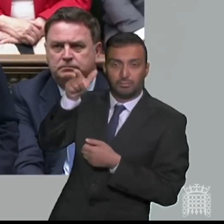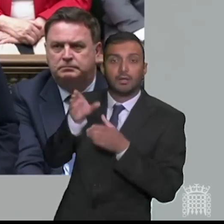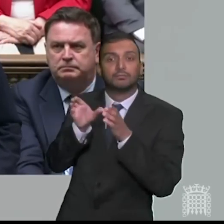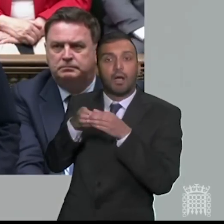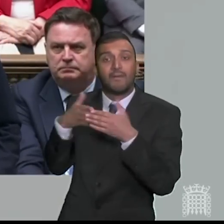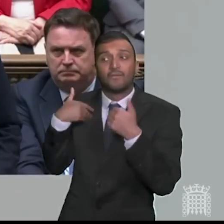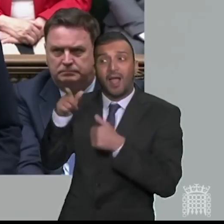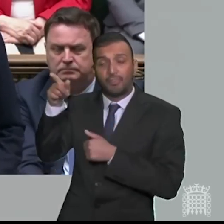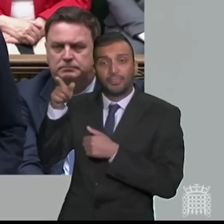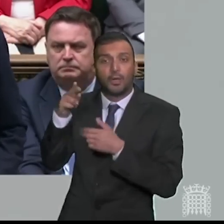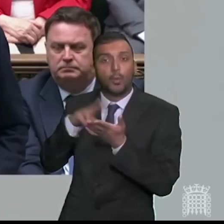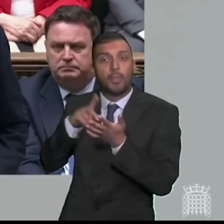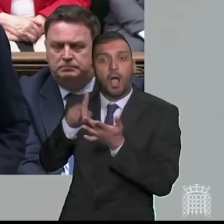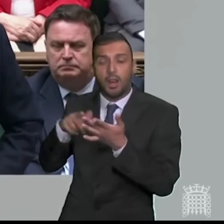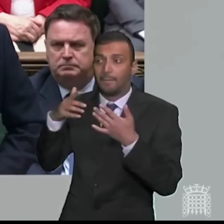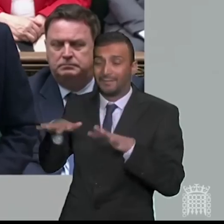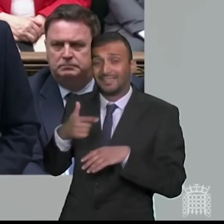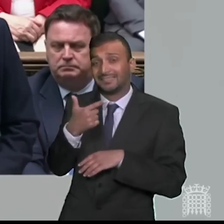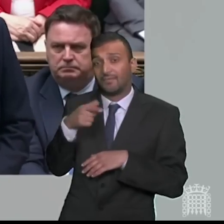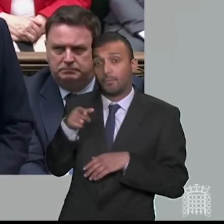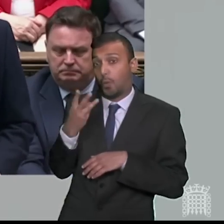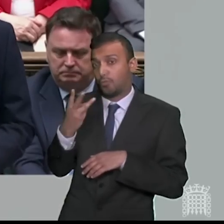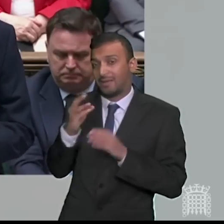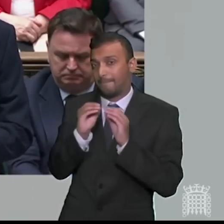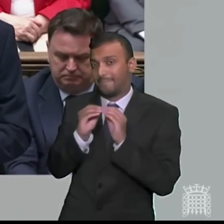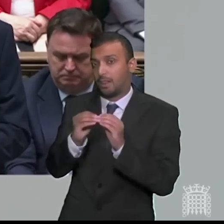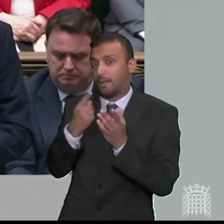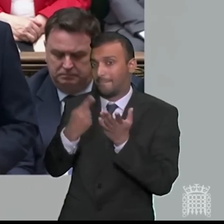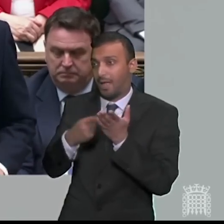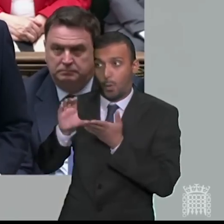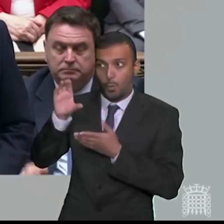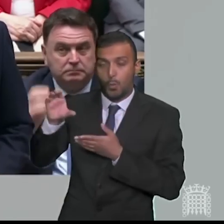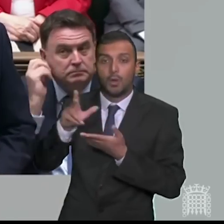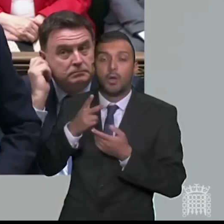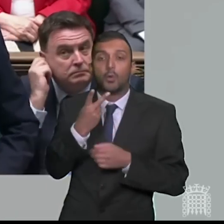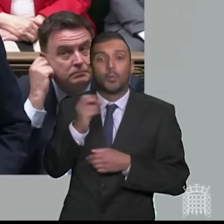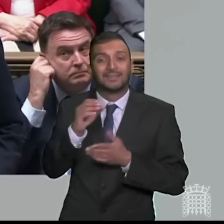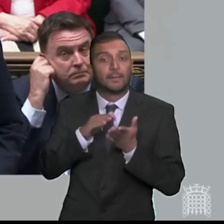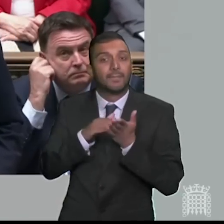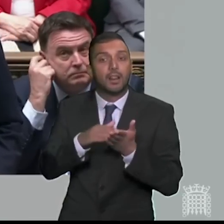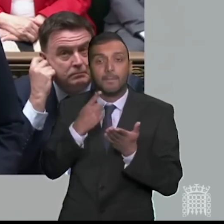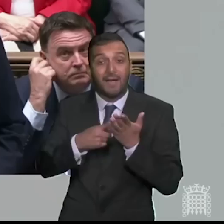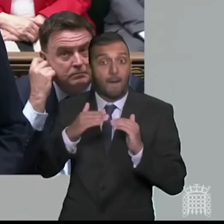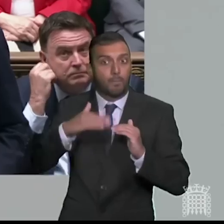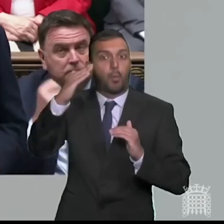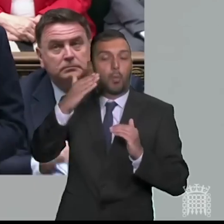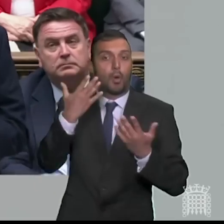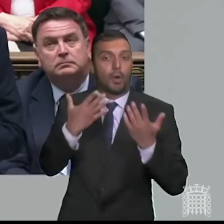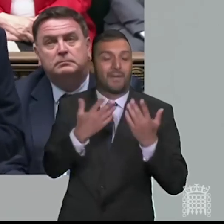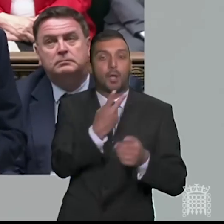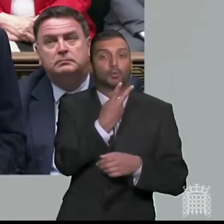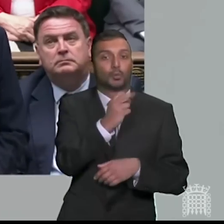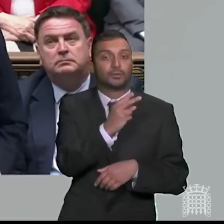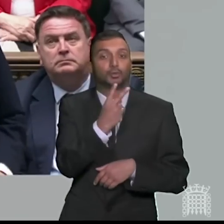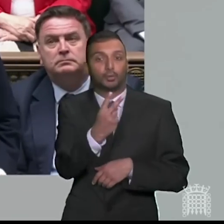been allocated £7.3 billion, an increase of 20 million above 22-23. But of